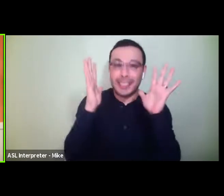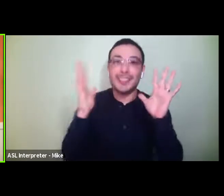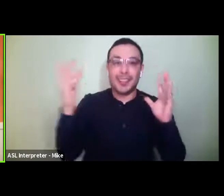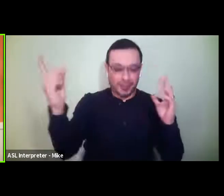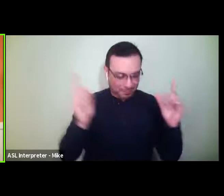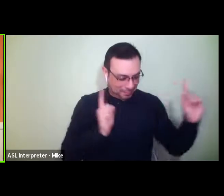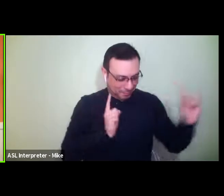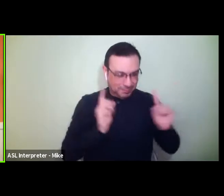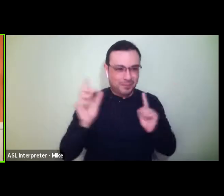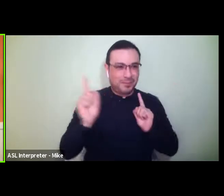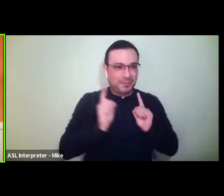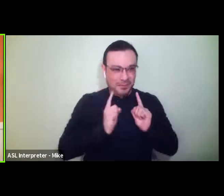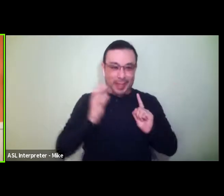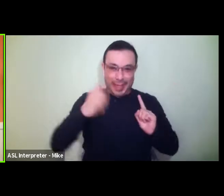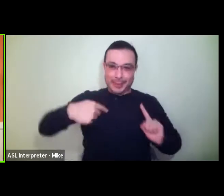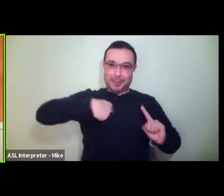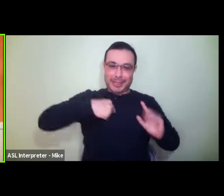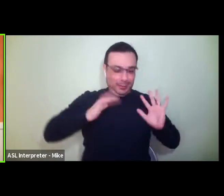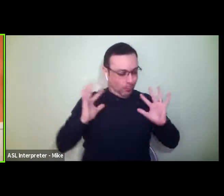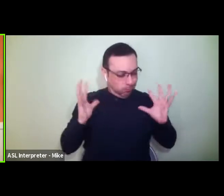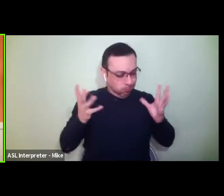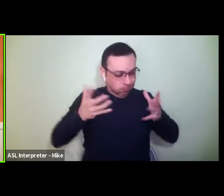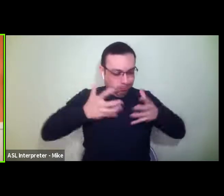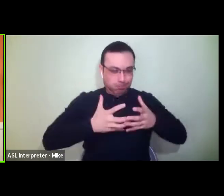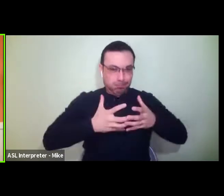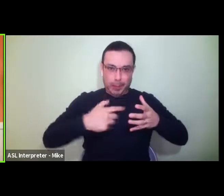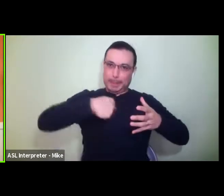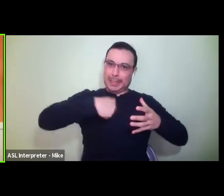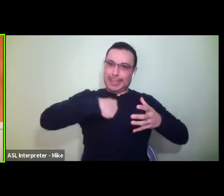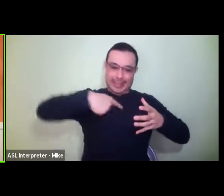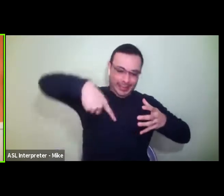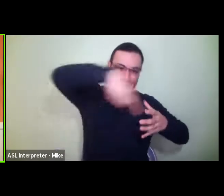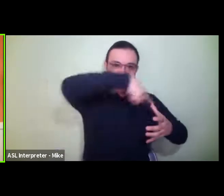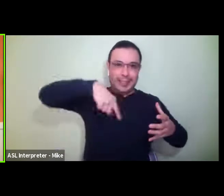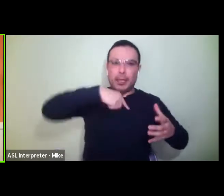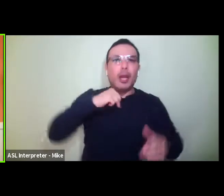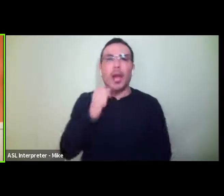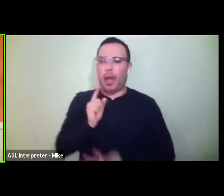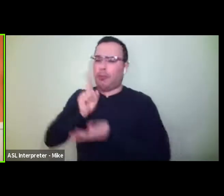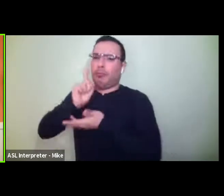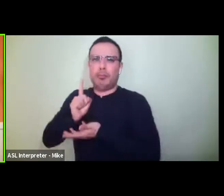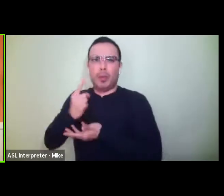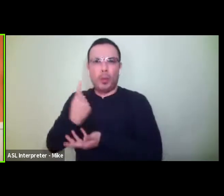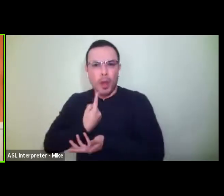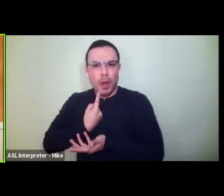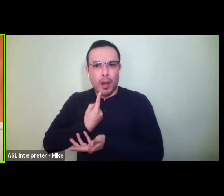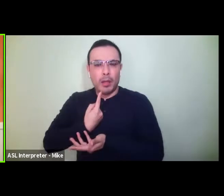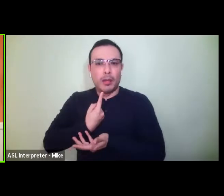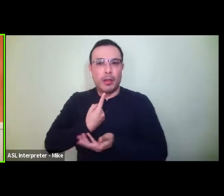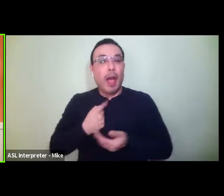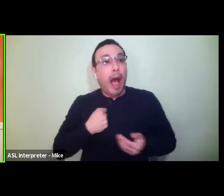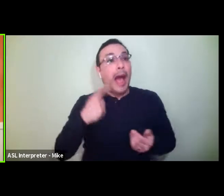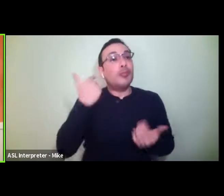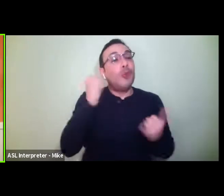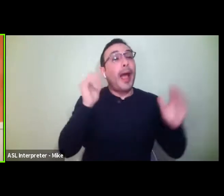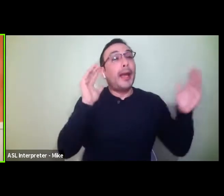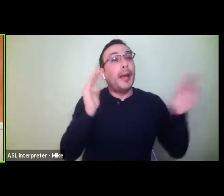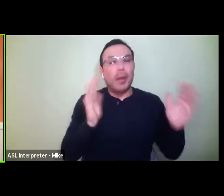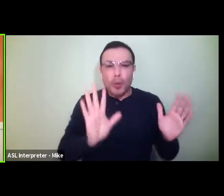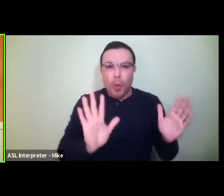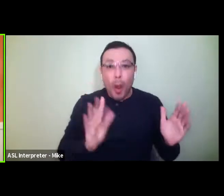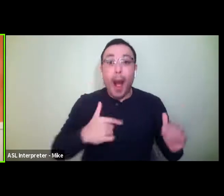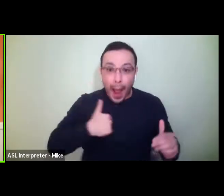sings outside my window in the morning. Not metaphorically, but really. And the cardinal is